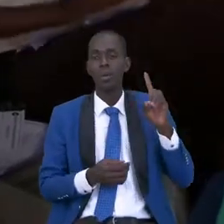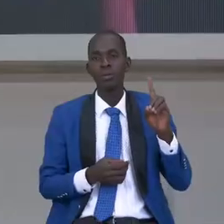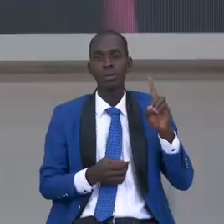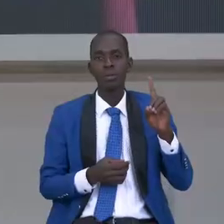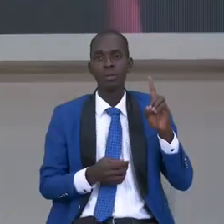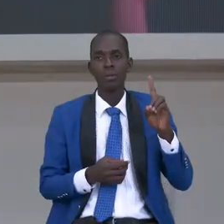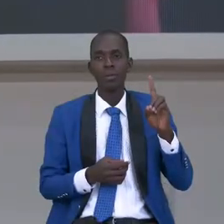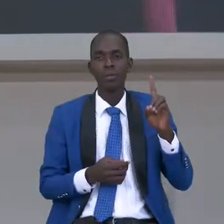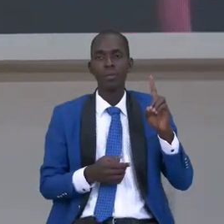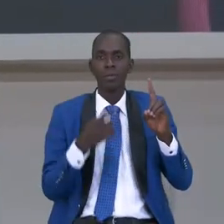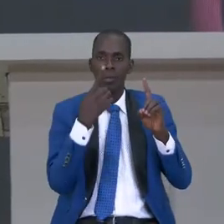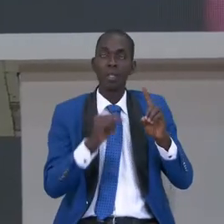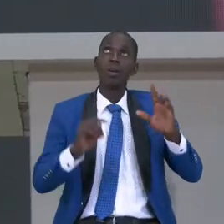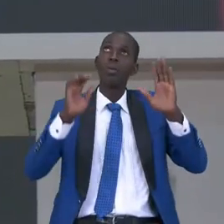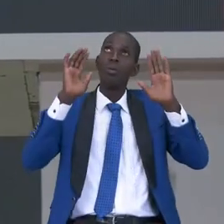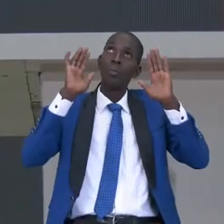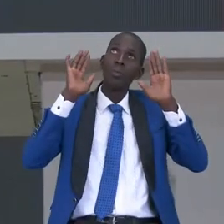Number one is the wonderful